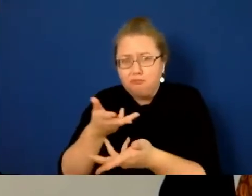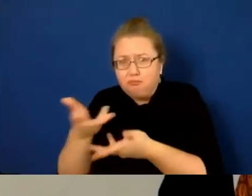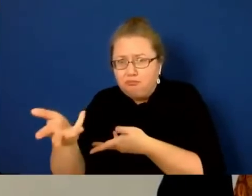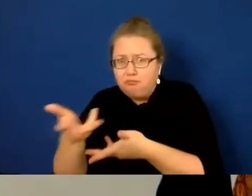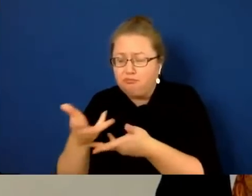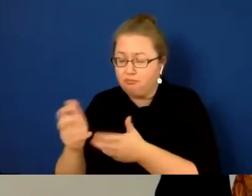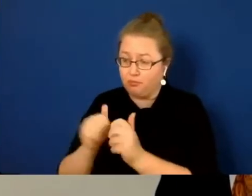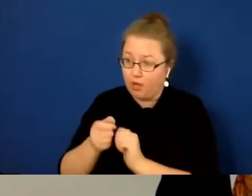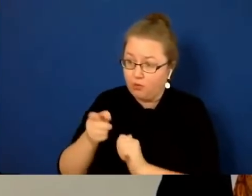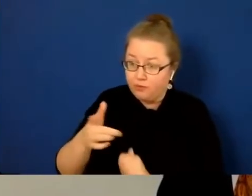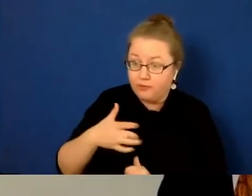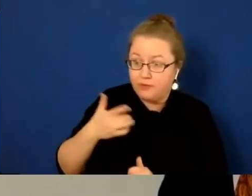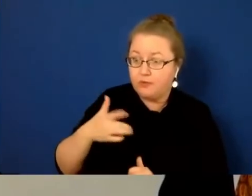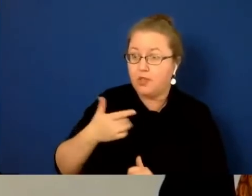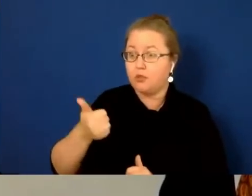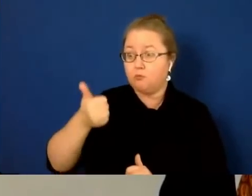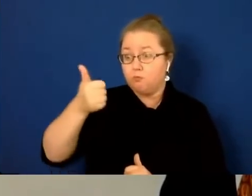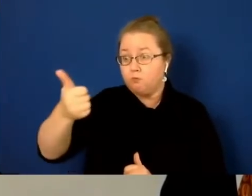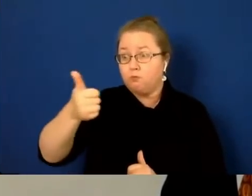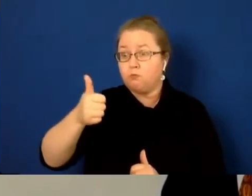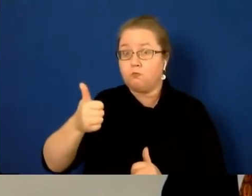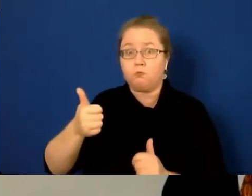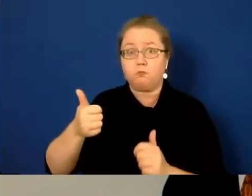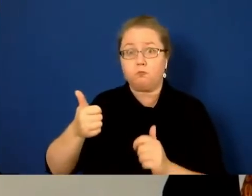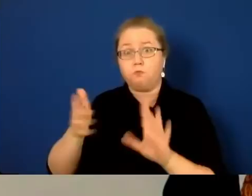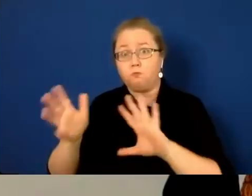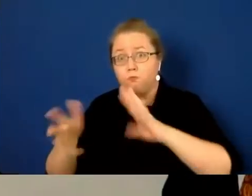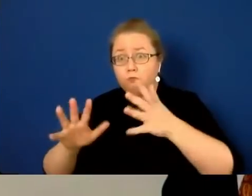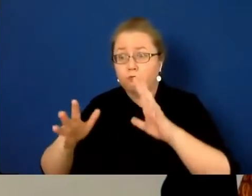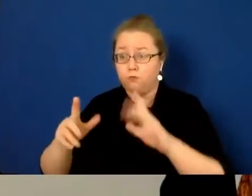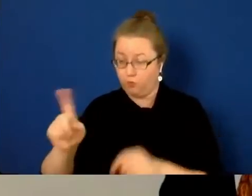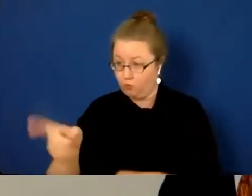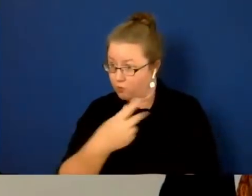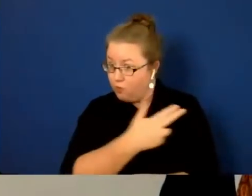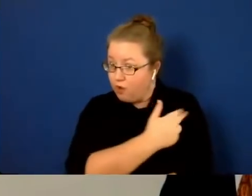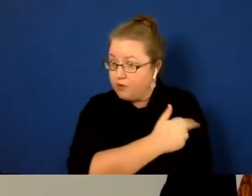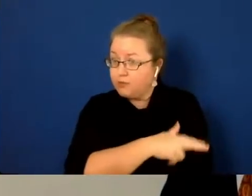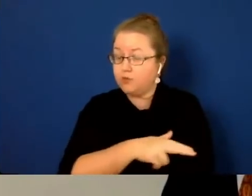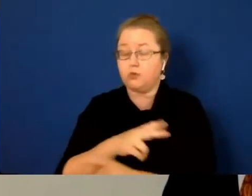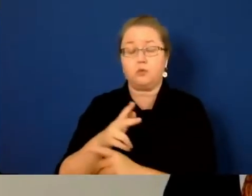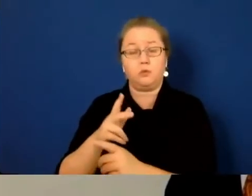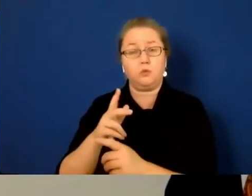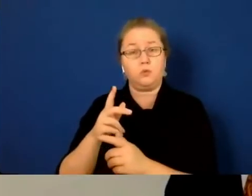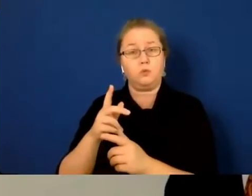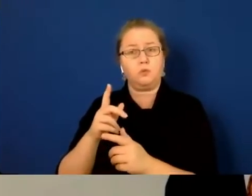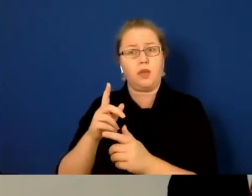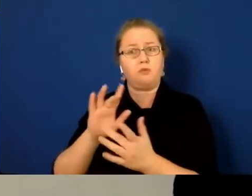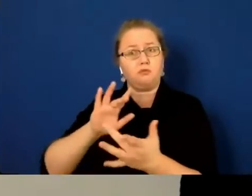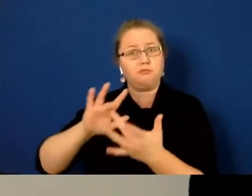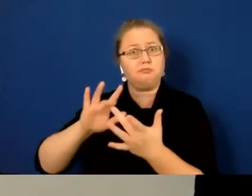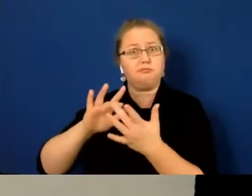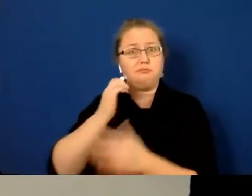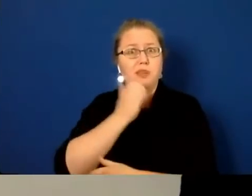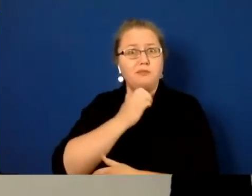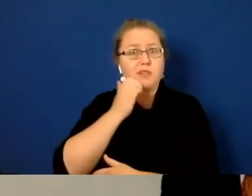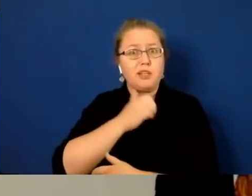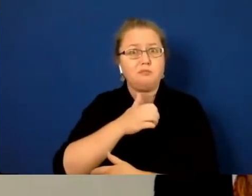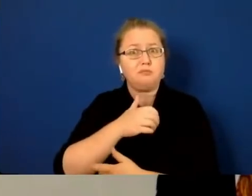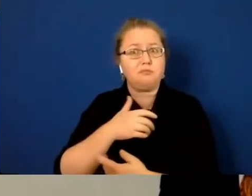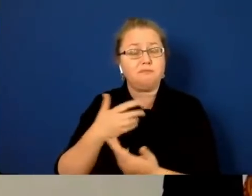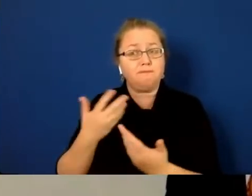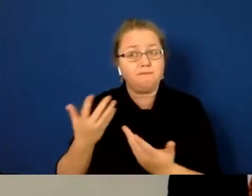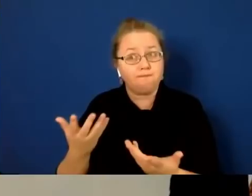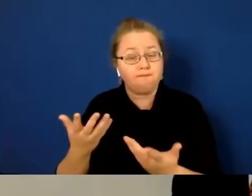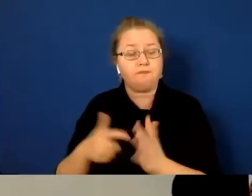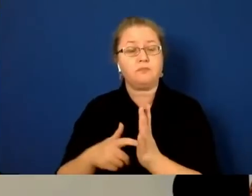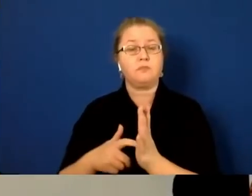of finding where people became infected and supporting people. Most of our cases are people who are at home, and they can